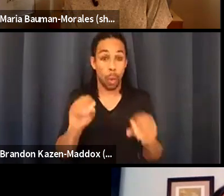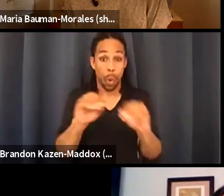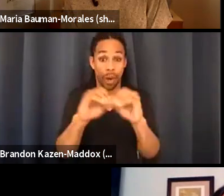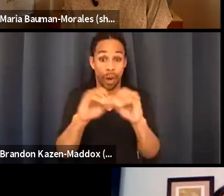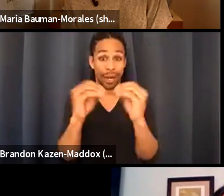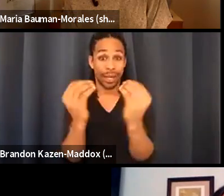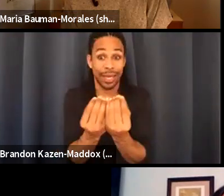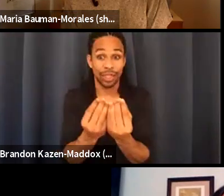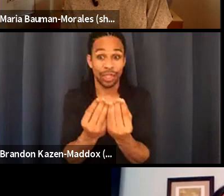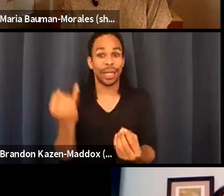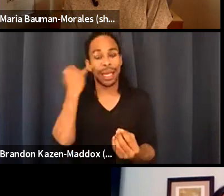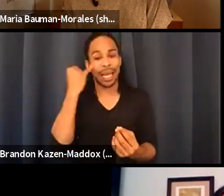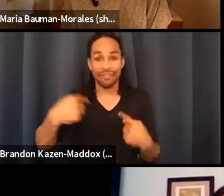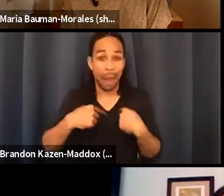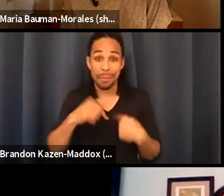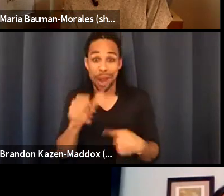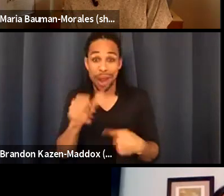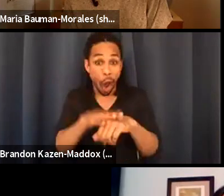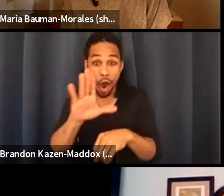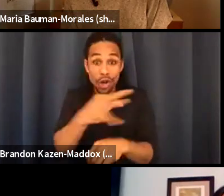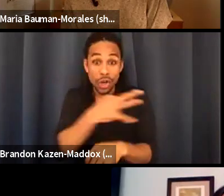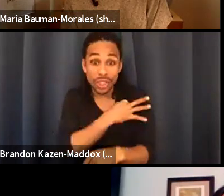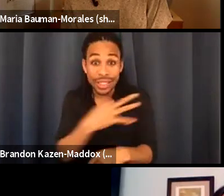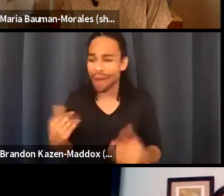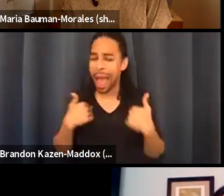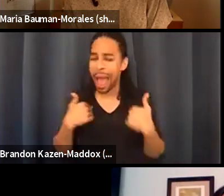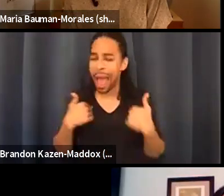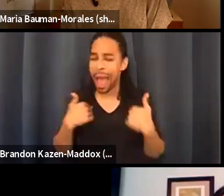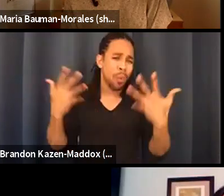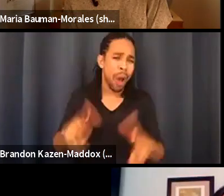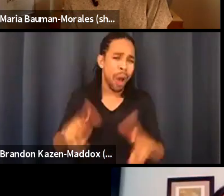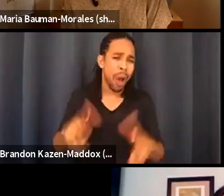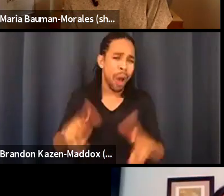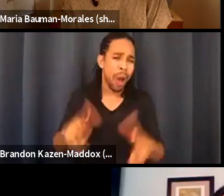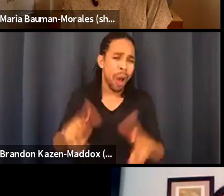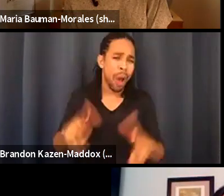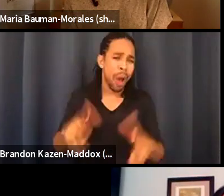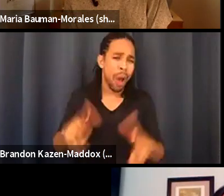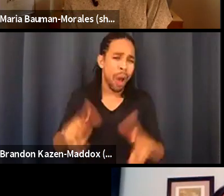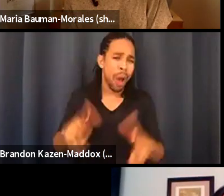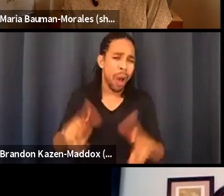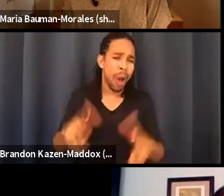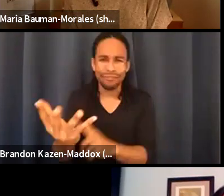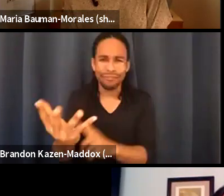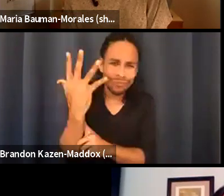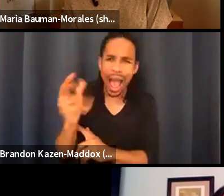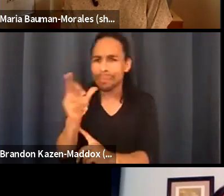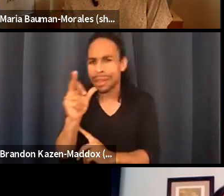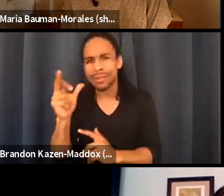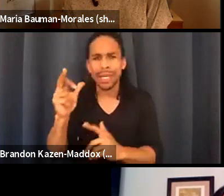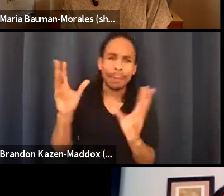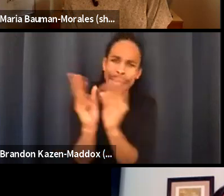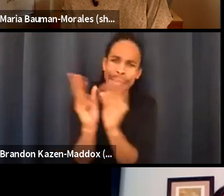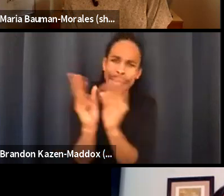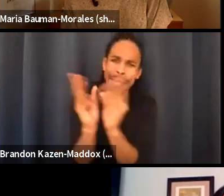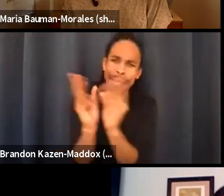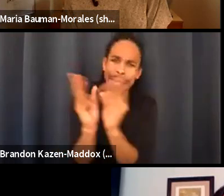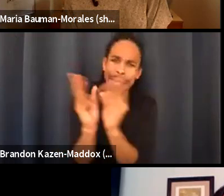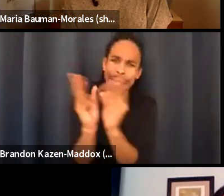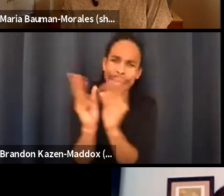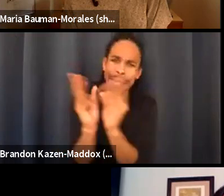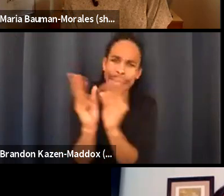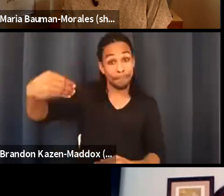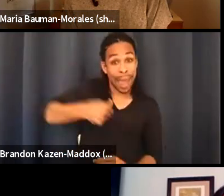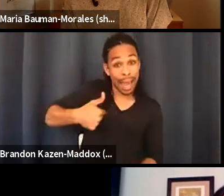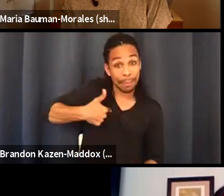unless you're paying me or you're really investing in me, like as a person in the world, like there's only so many